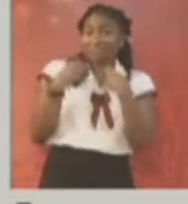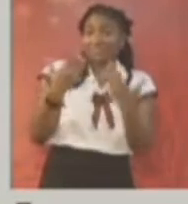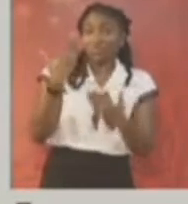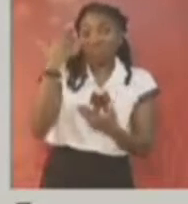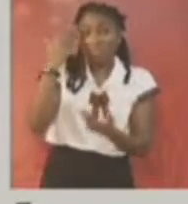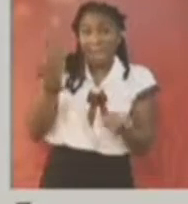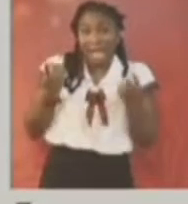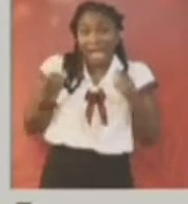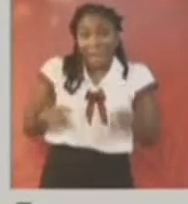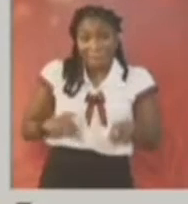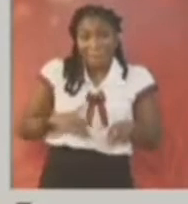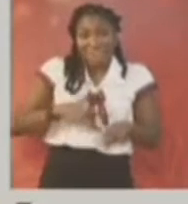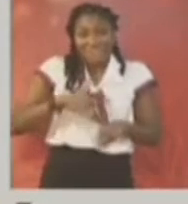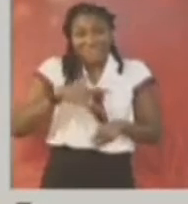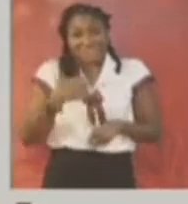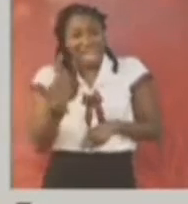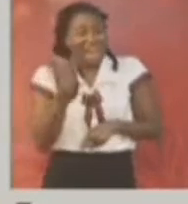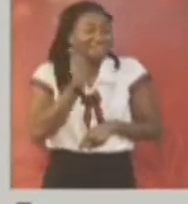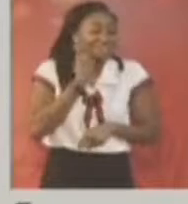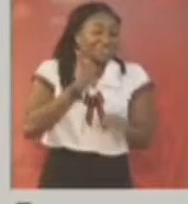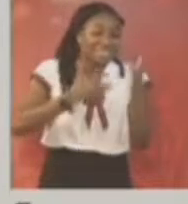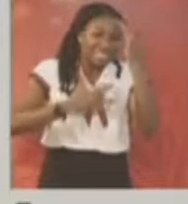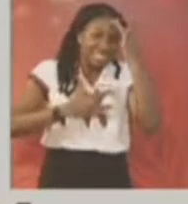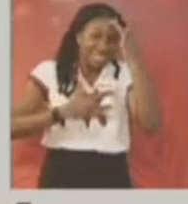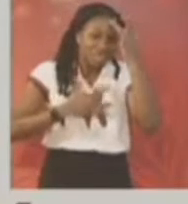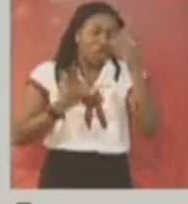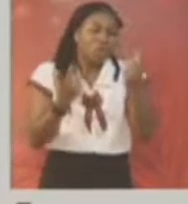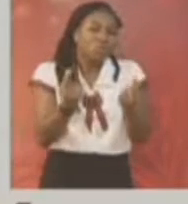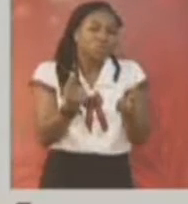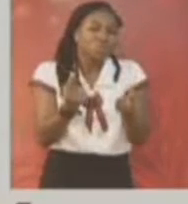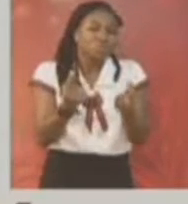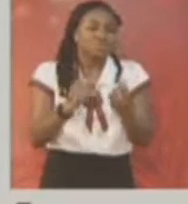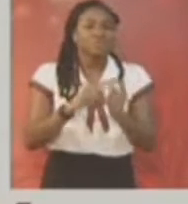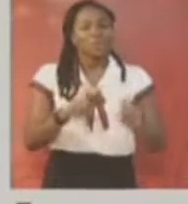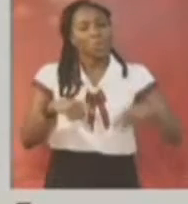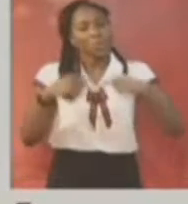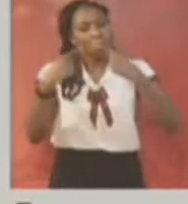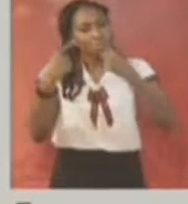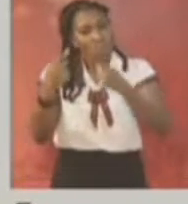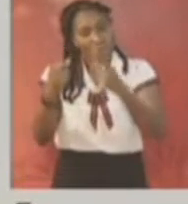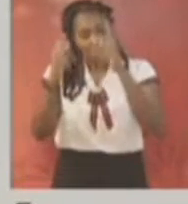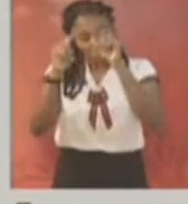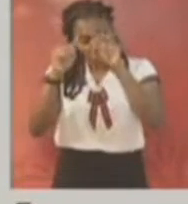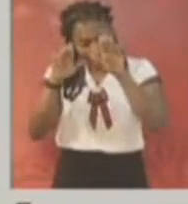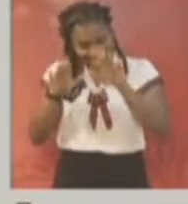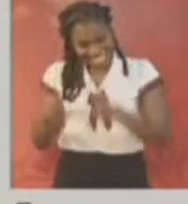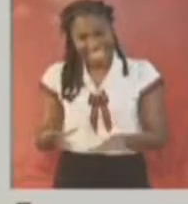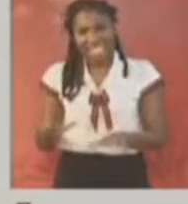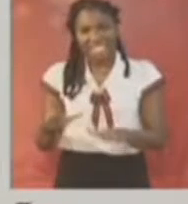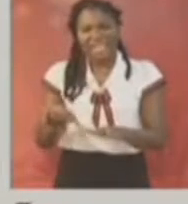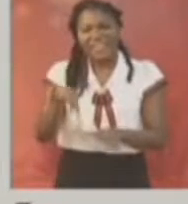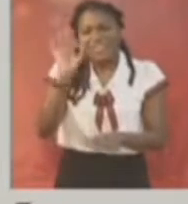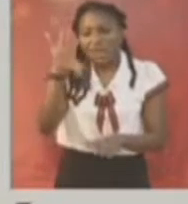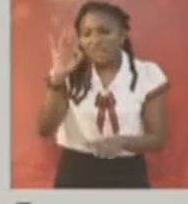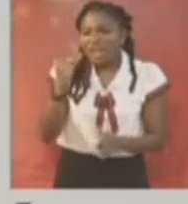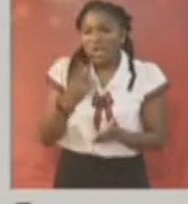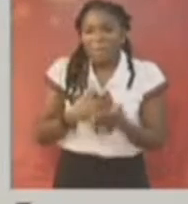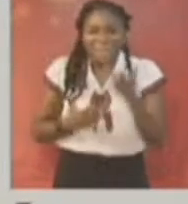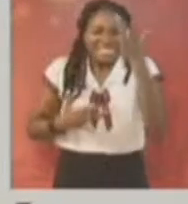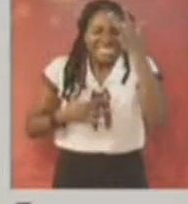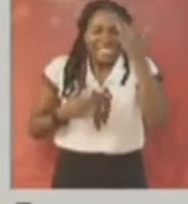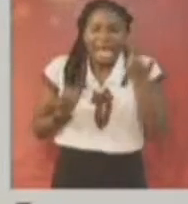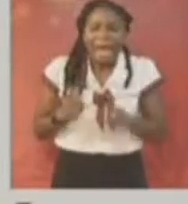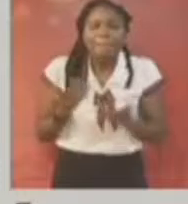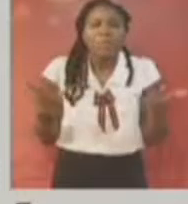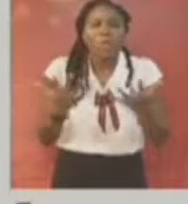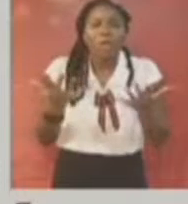then you yourself begin to feel symptoms, it's a good idea to go get a test done, verify what's going on with you so that